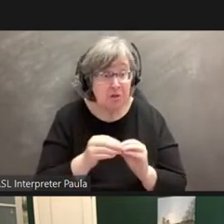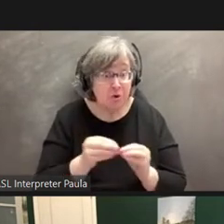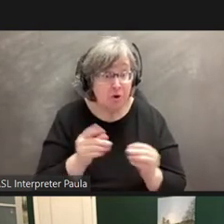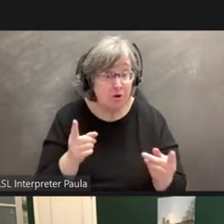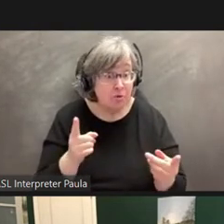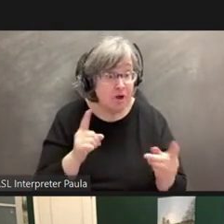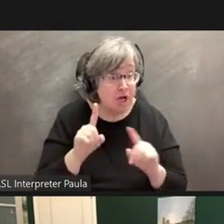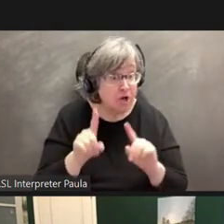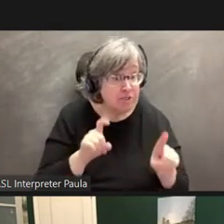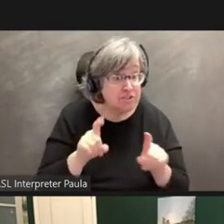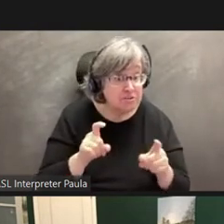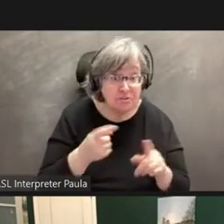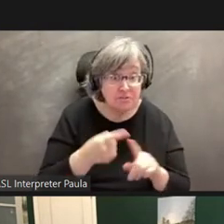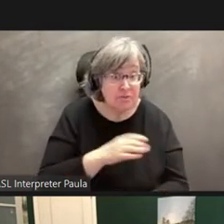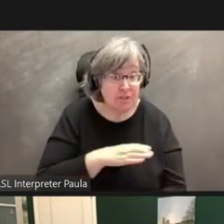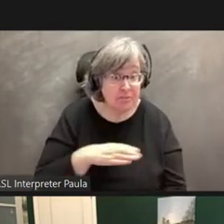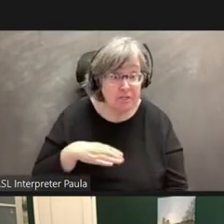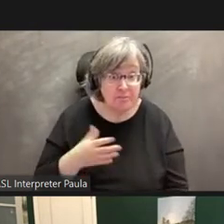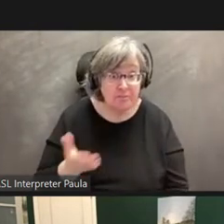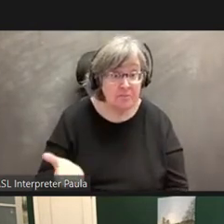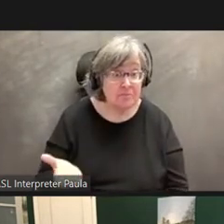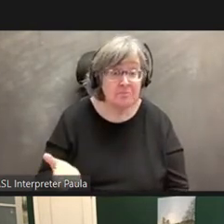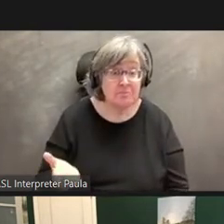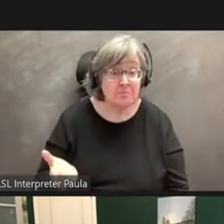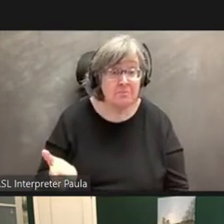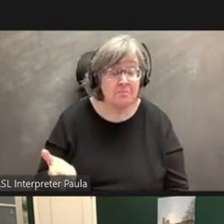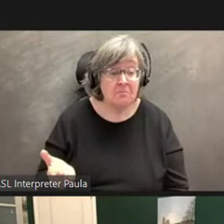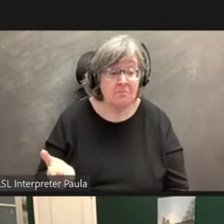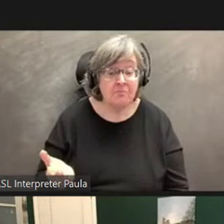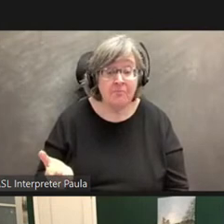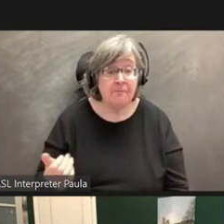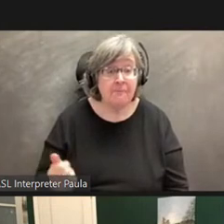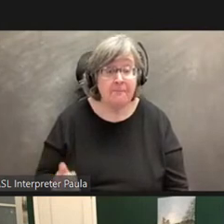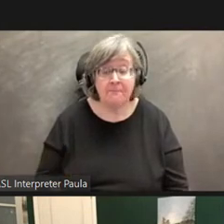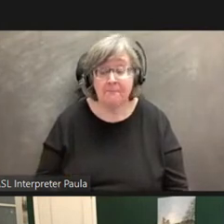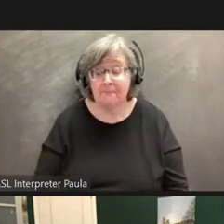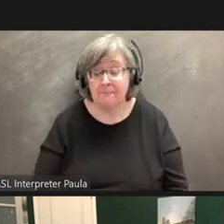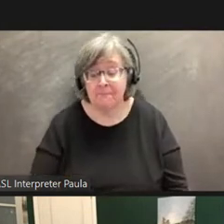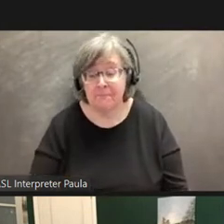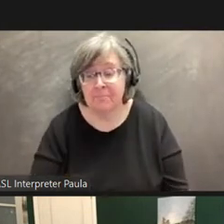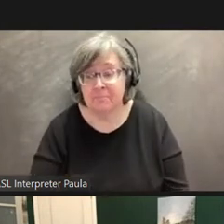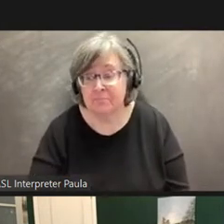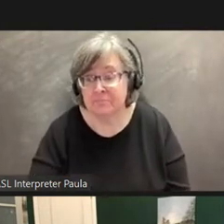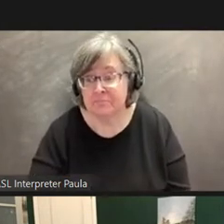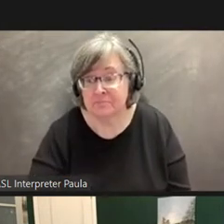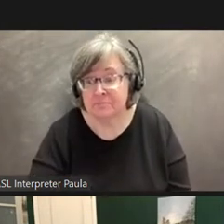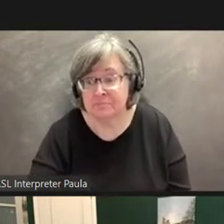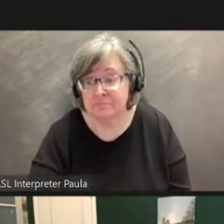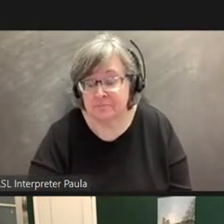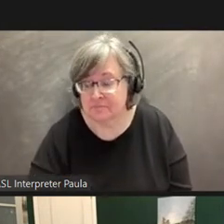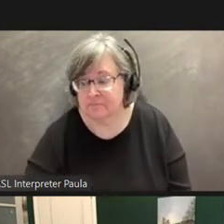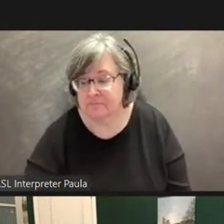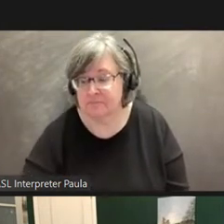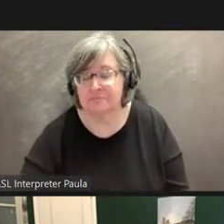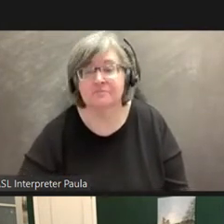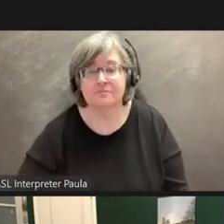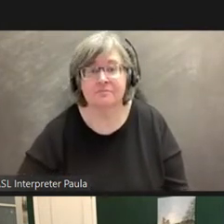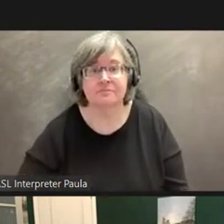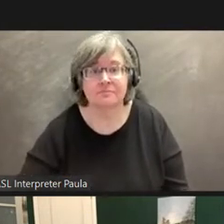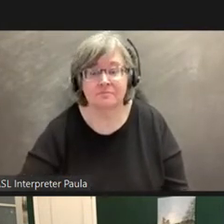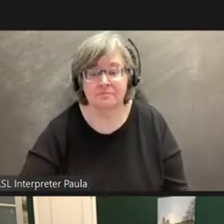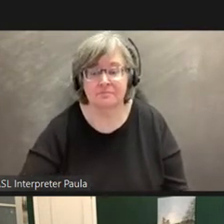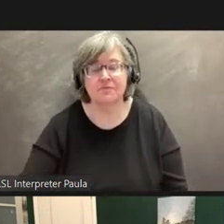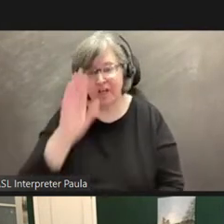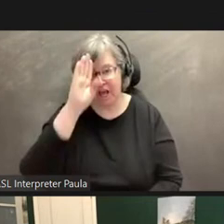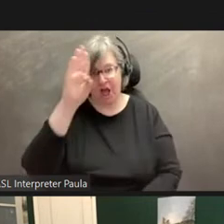question for Bill. Okay. Well, Bill. I'm sorry.